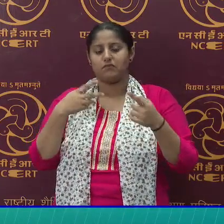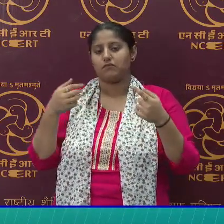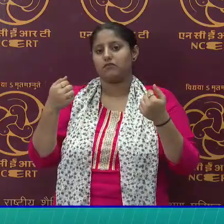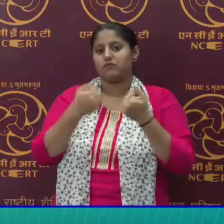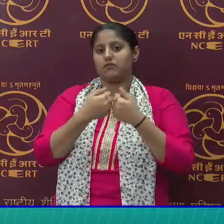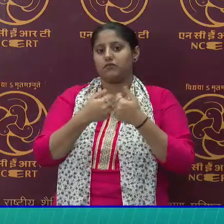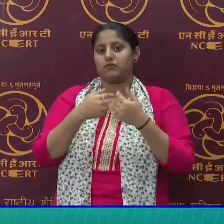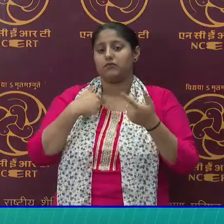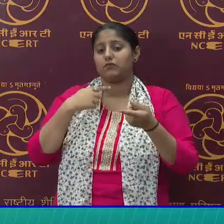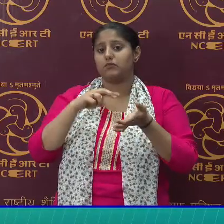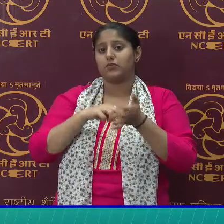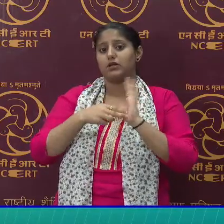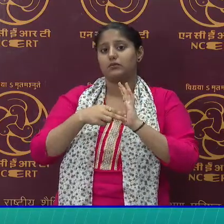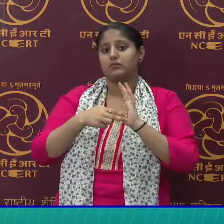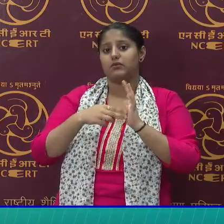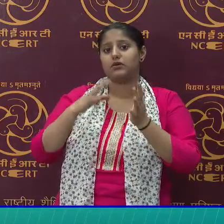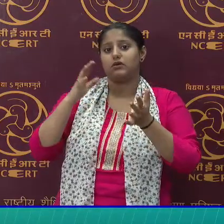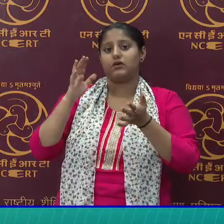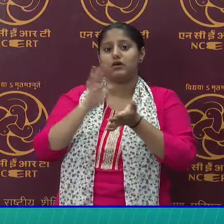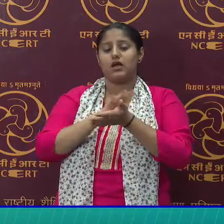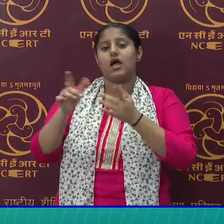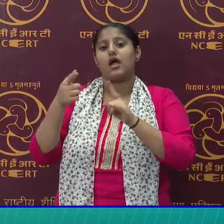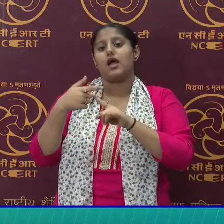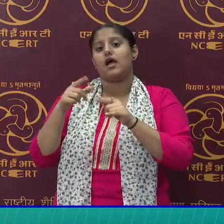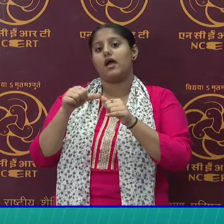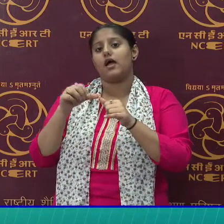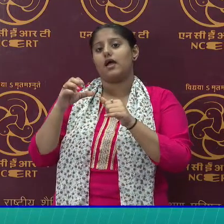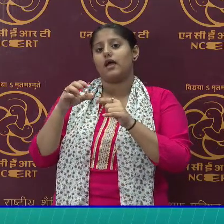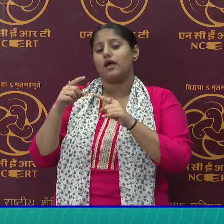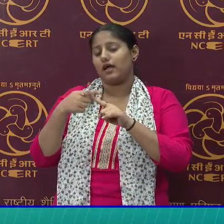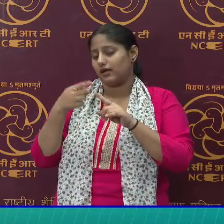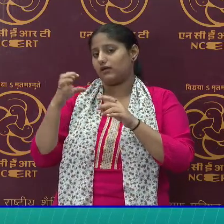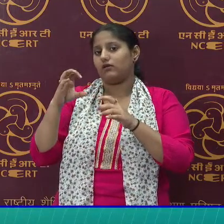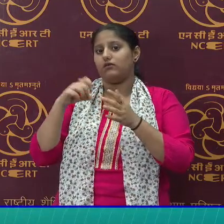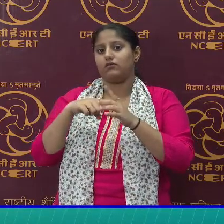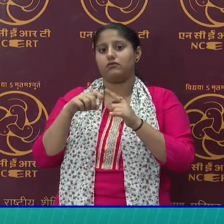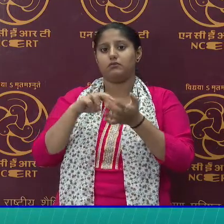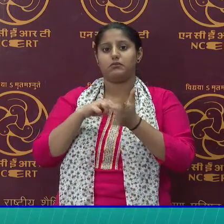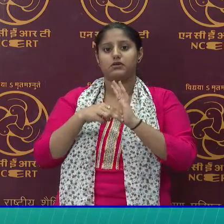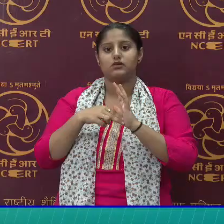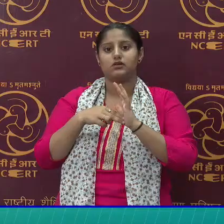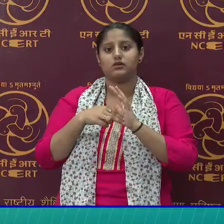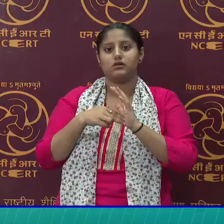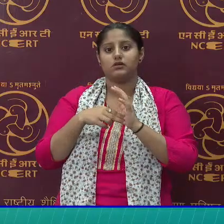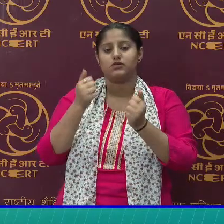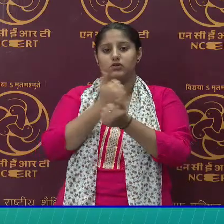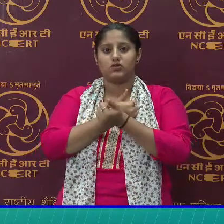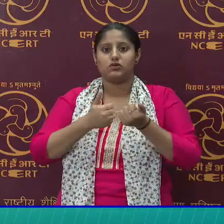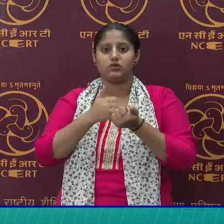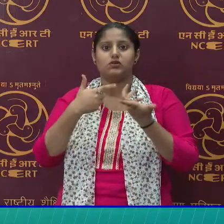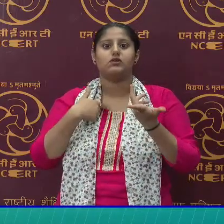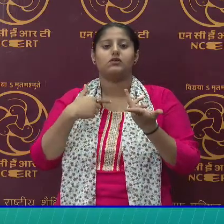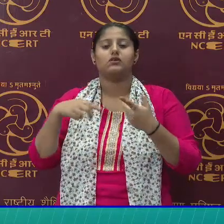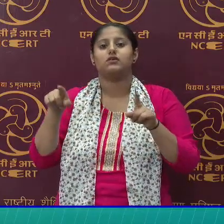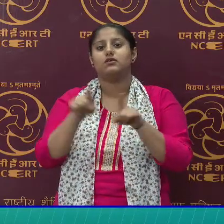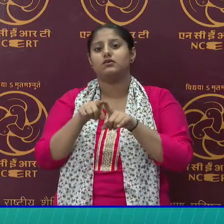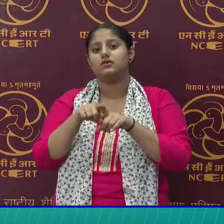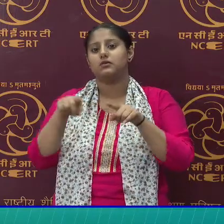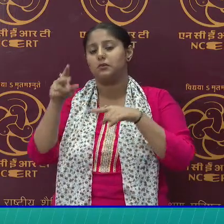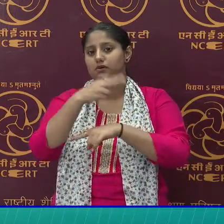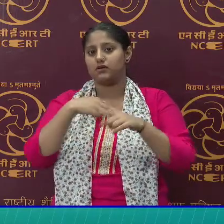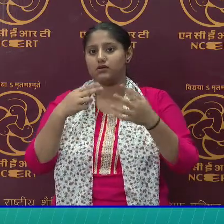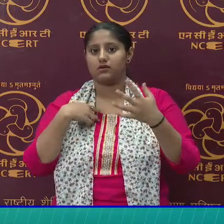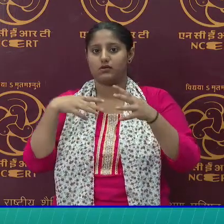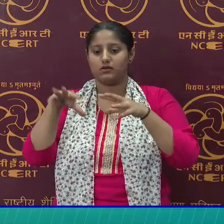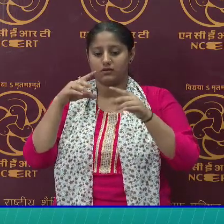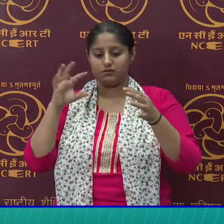means to challenge and Ko means tiger. So, man challenging the tiger. Man means mankind, I mean. And in